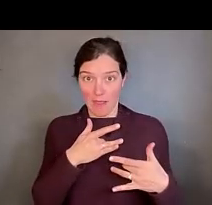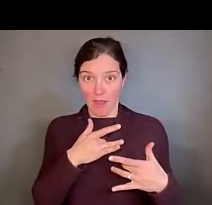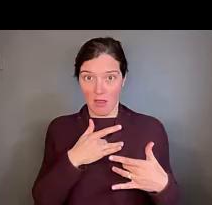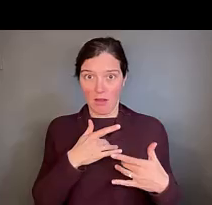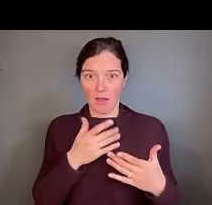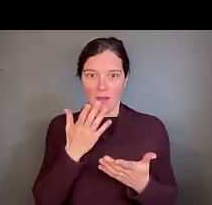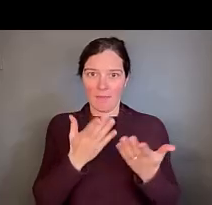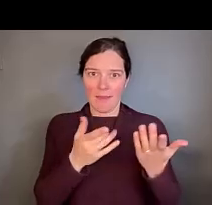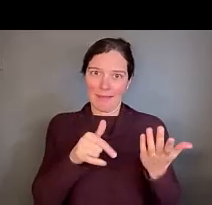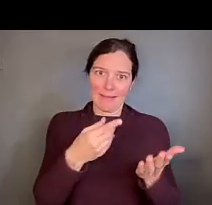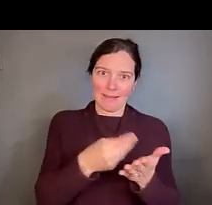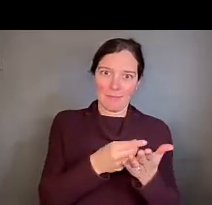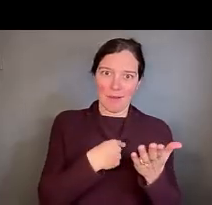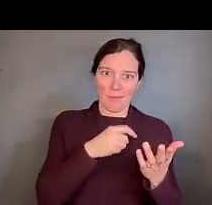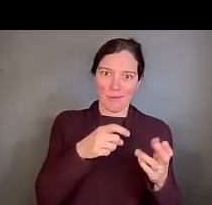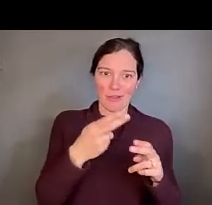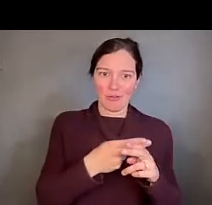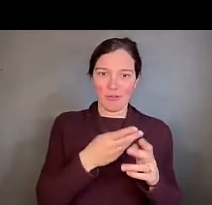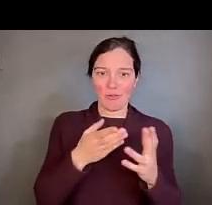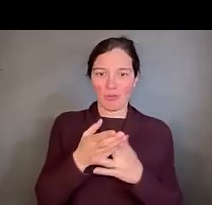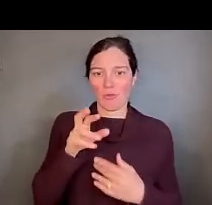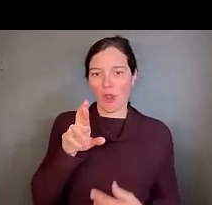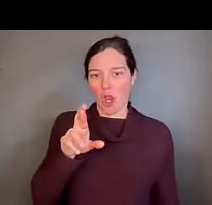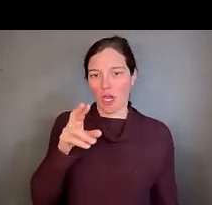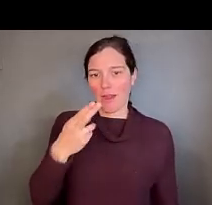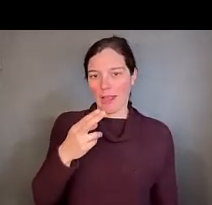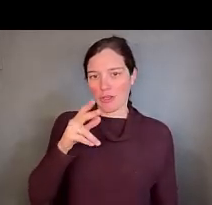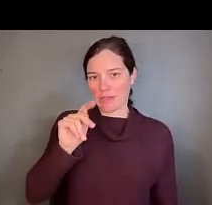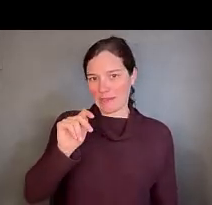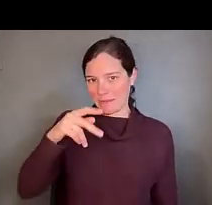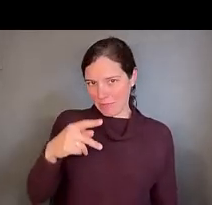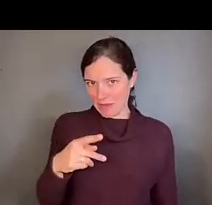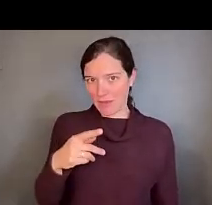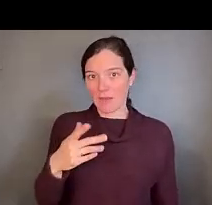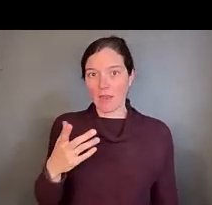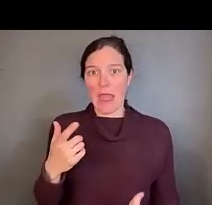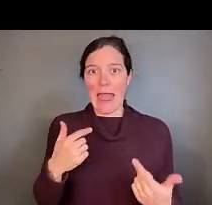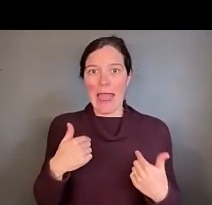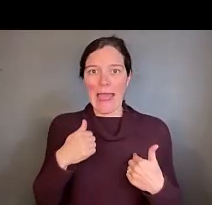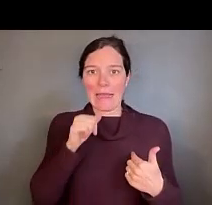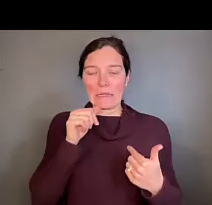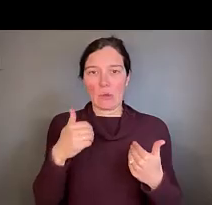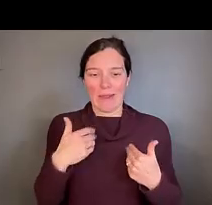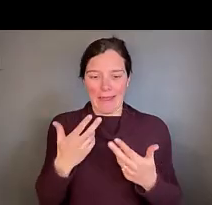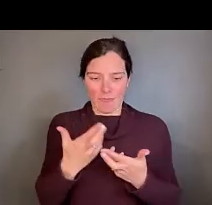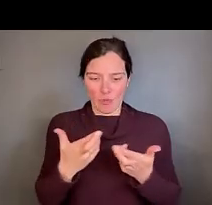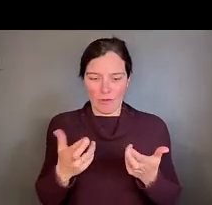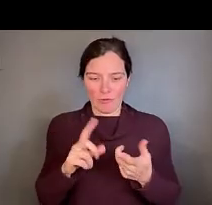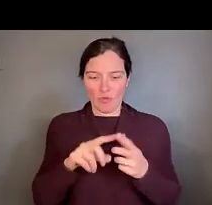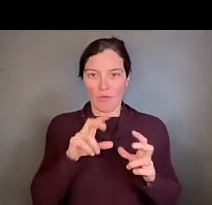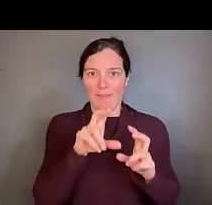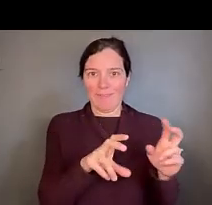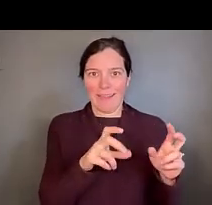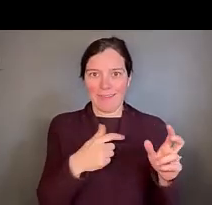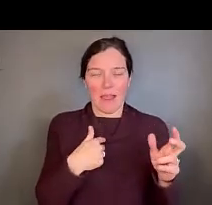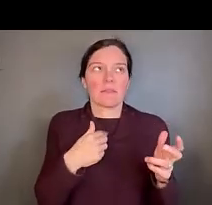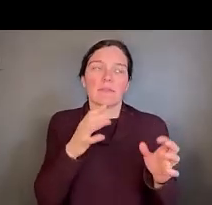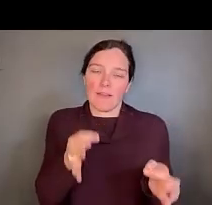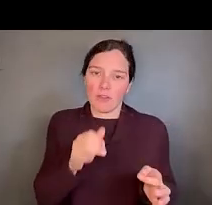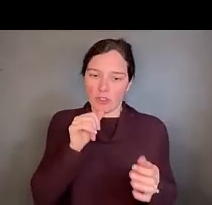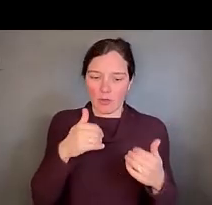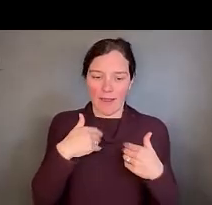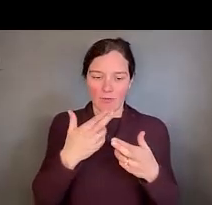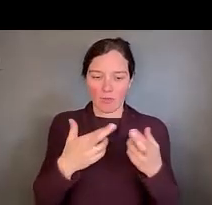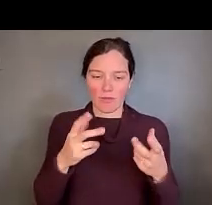perhaps it's some of the money we can use through the RHDP, is I don't have the resources to invest. I certainly don't have the resources